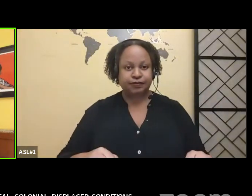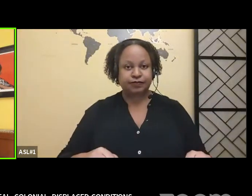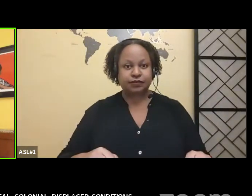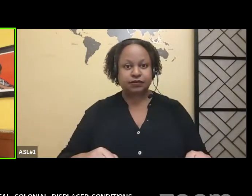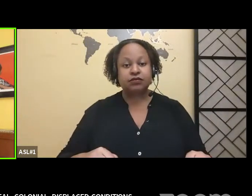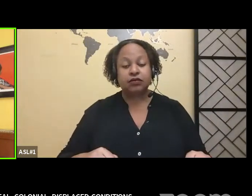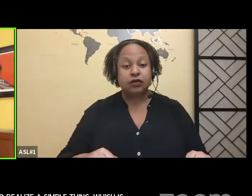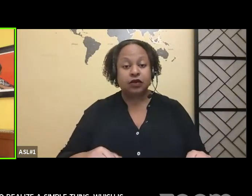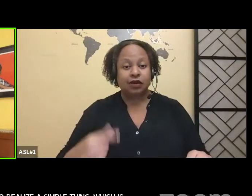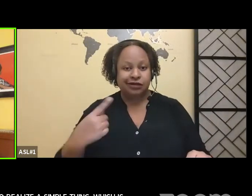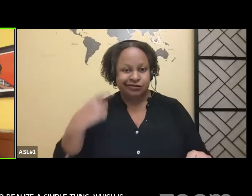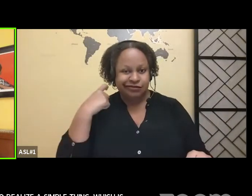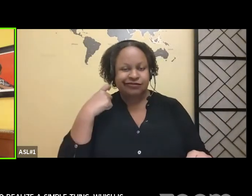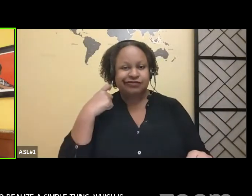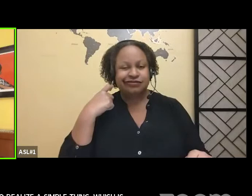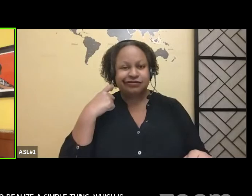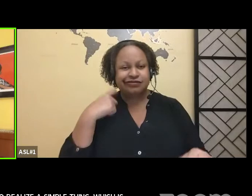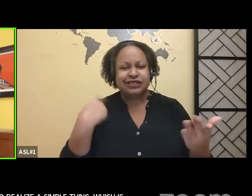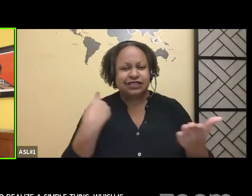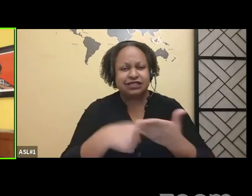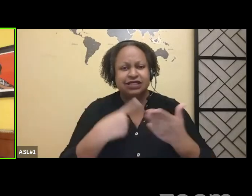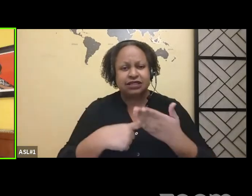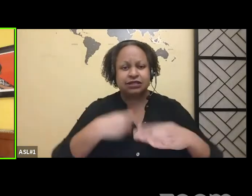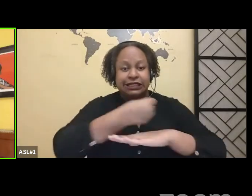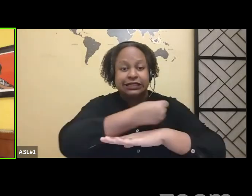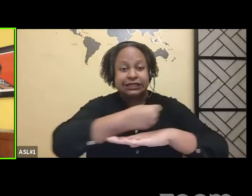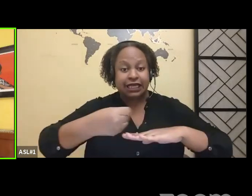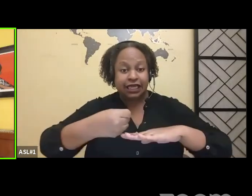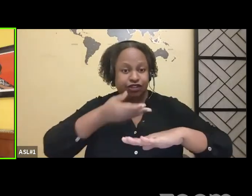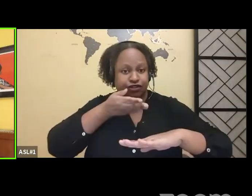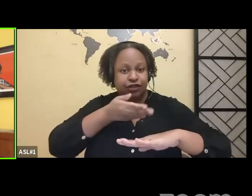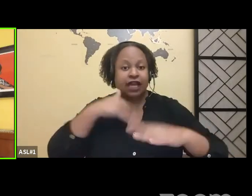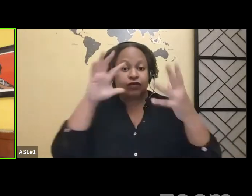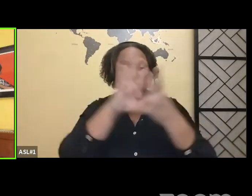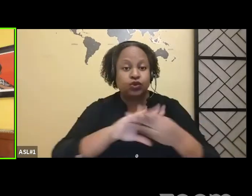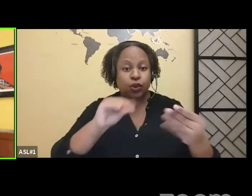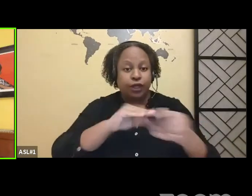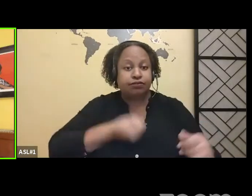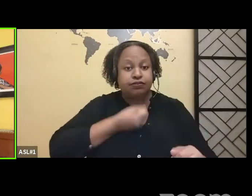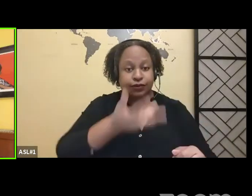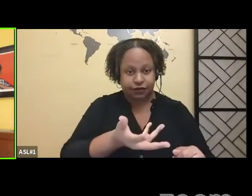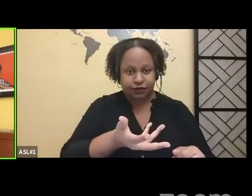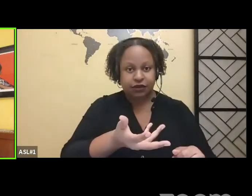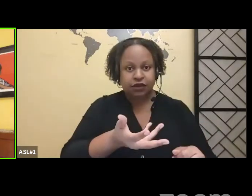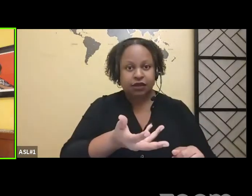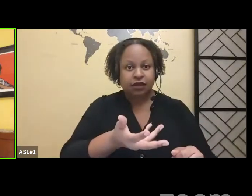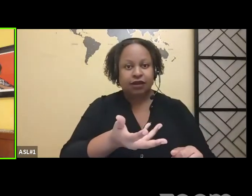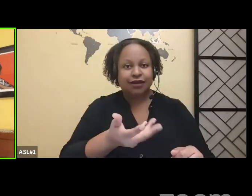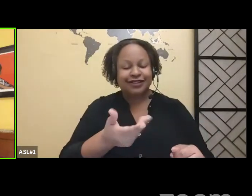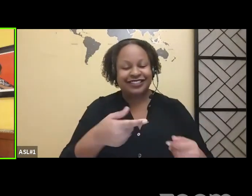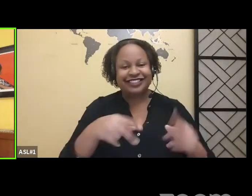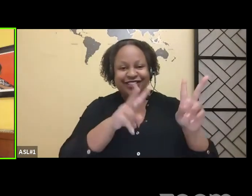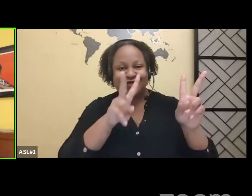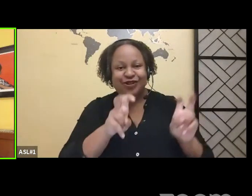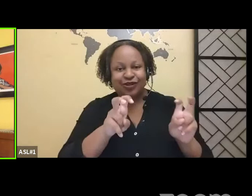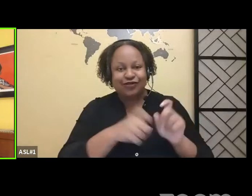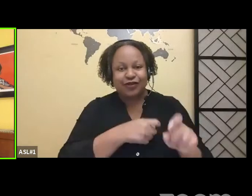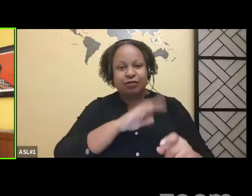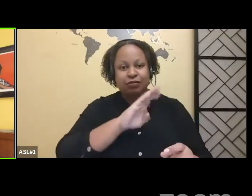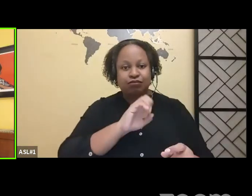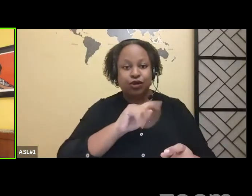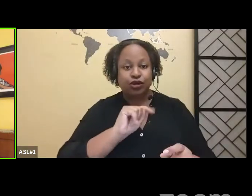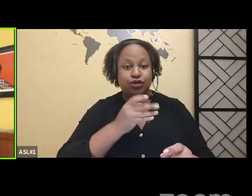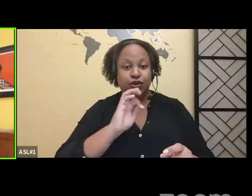So when I say the stage tells a story, obviously I invoke Bertolt Brecht's creative